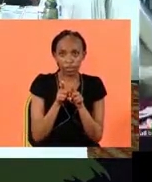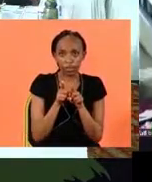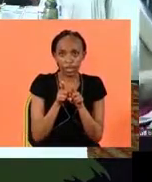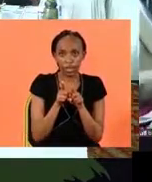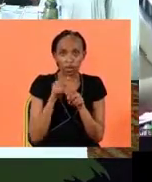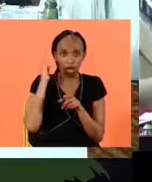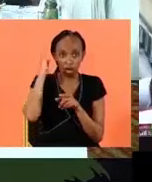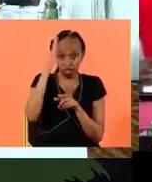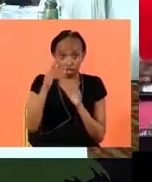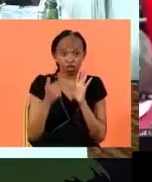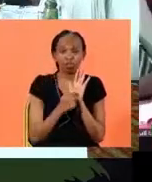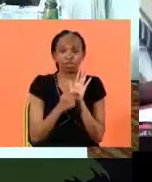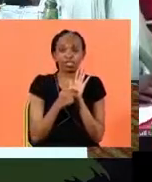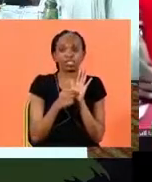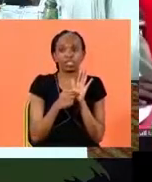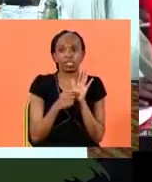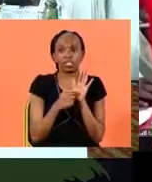straight to the point, and